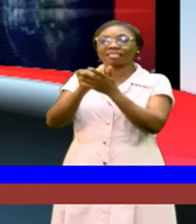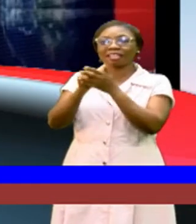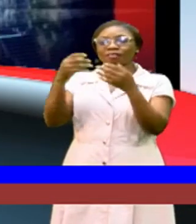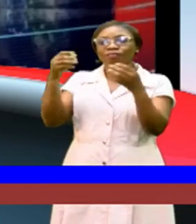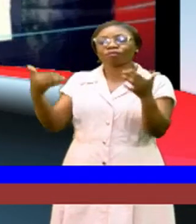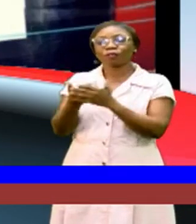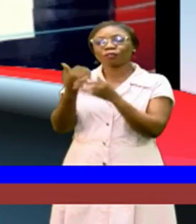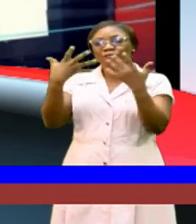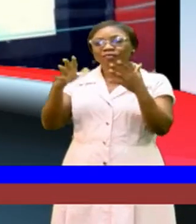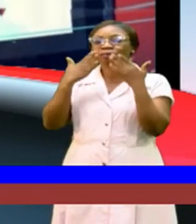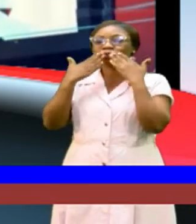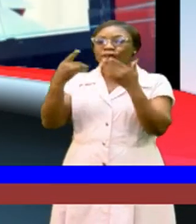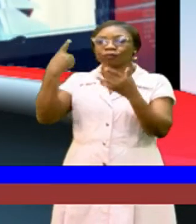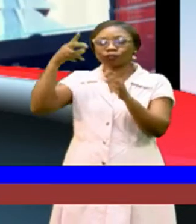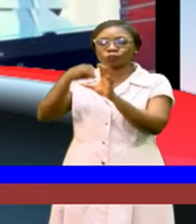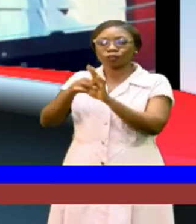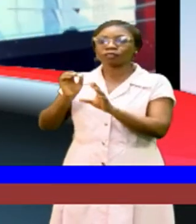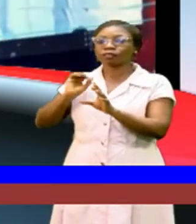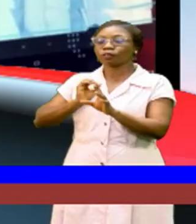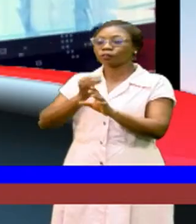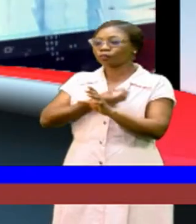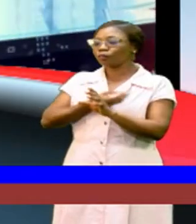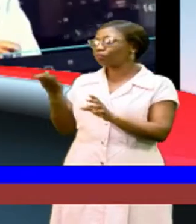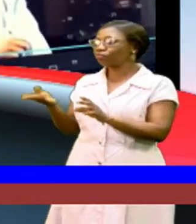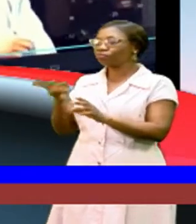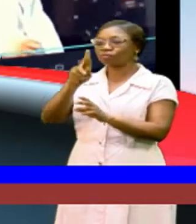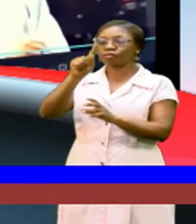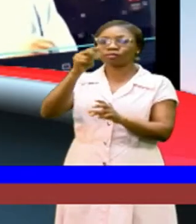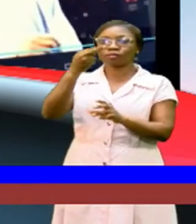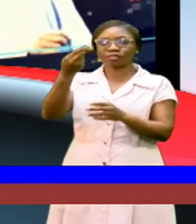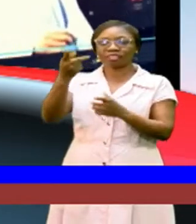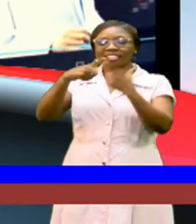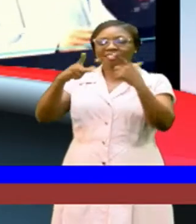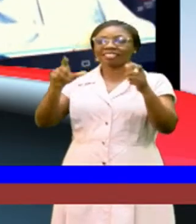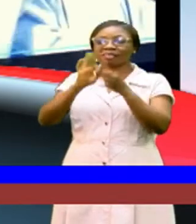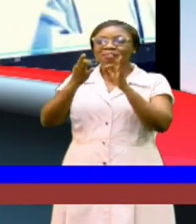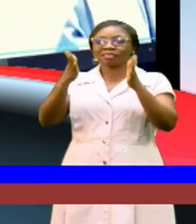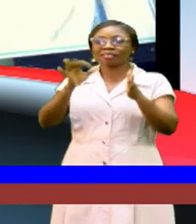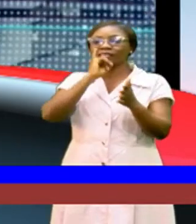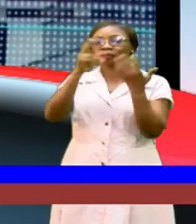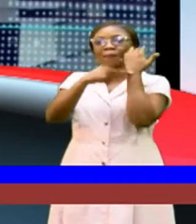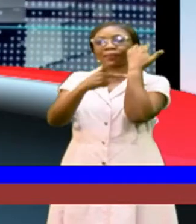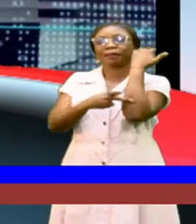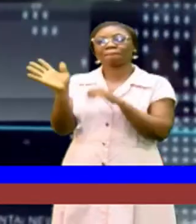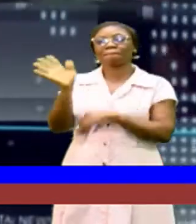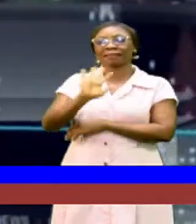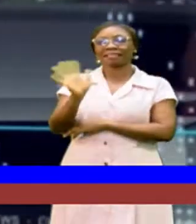being a part of it. I'm Ruth Aguele. My sign language interpreter is Precious Ozomina.